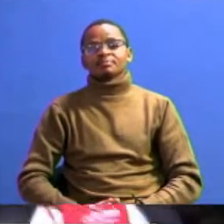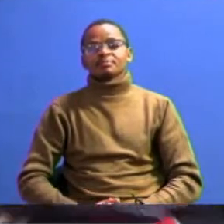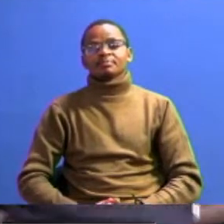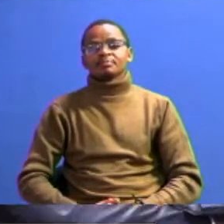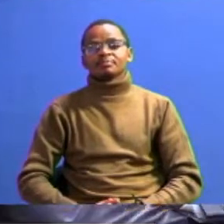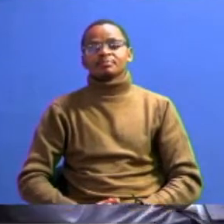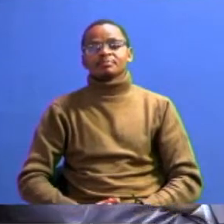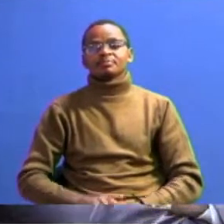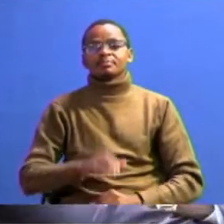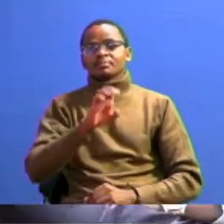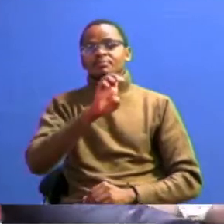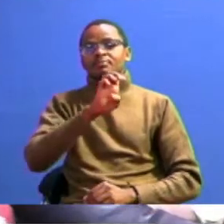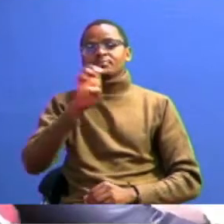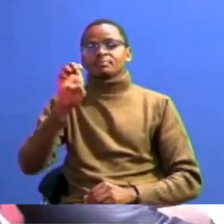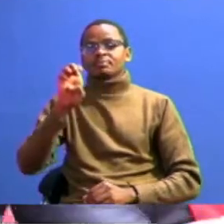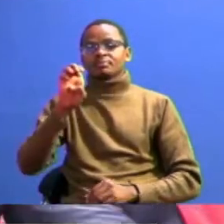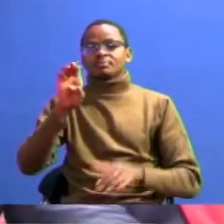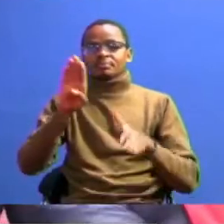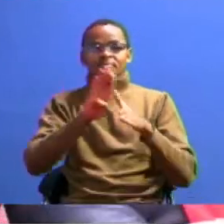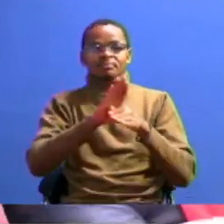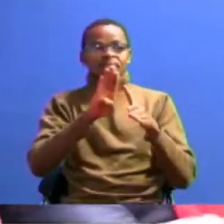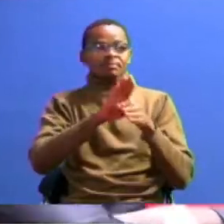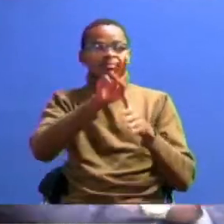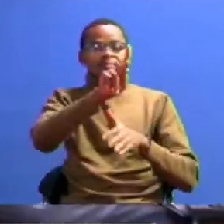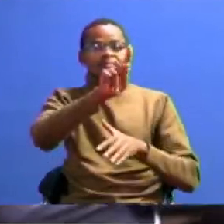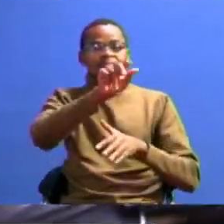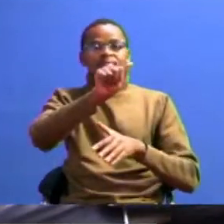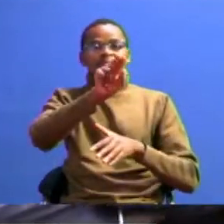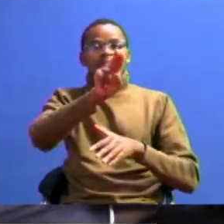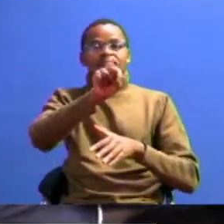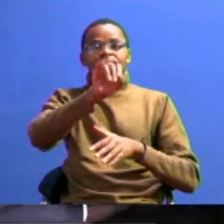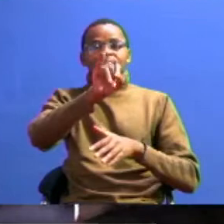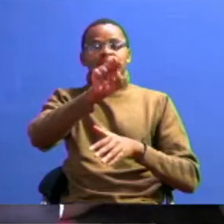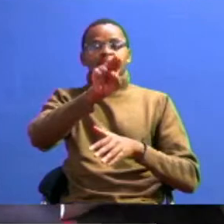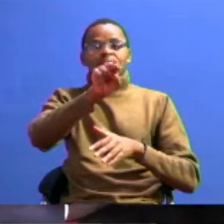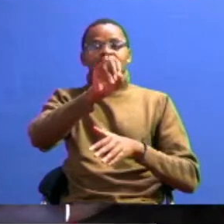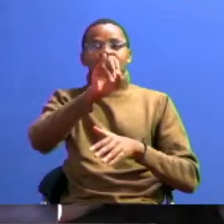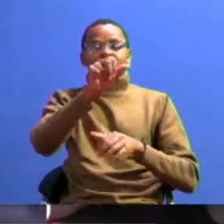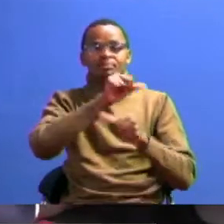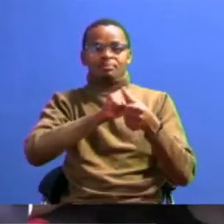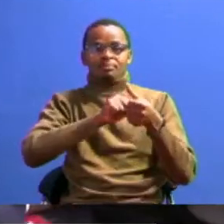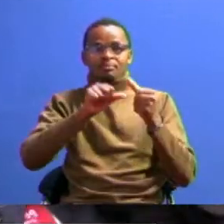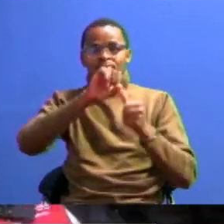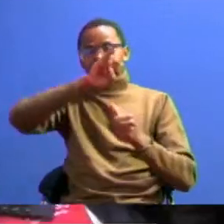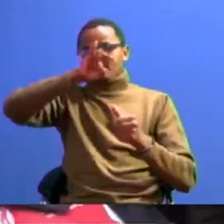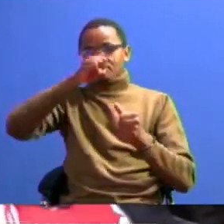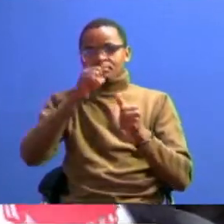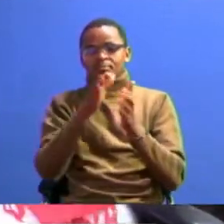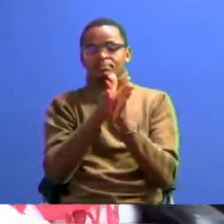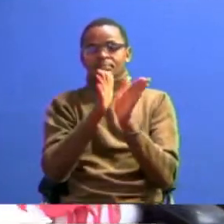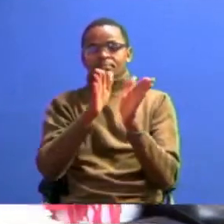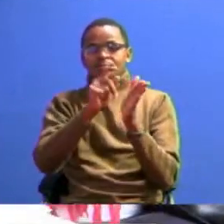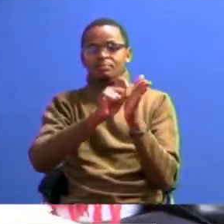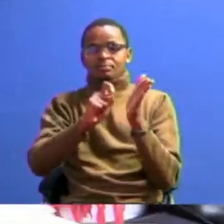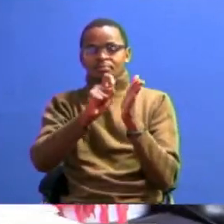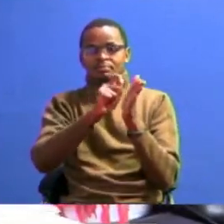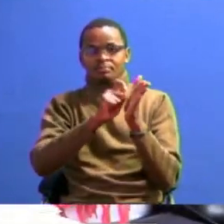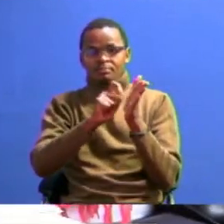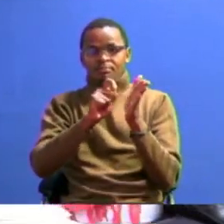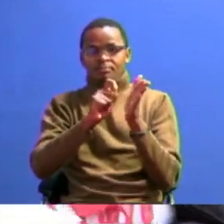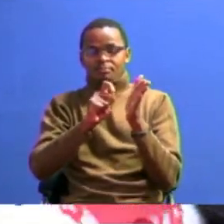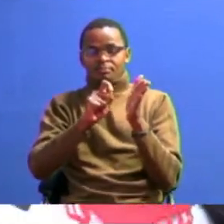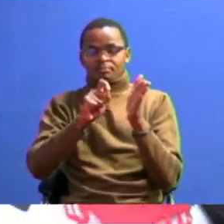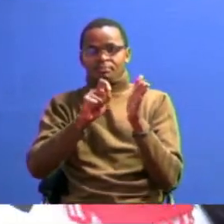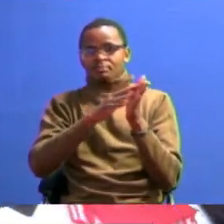The East Africa Legislative Member of Parliament Kanini Kega, who claims to be the acting Jubilee Party Secretary General, has expelled the membership